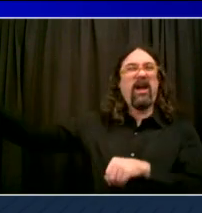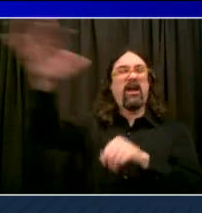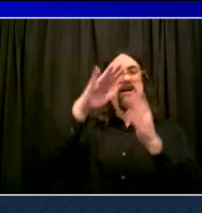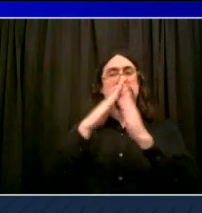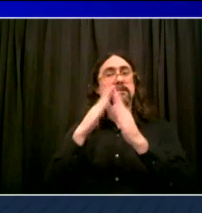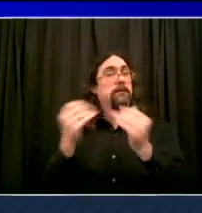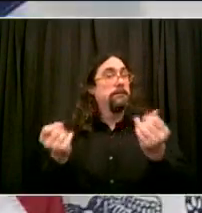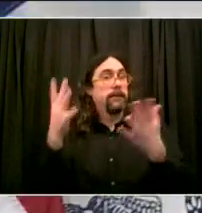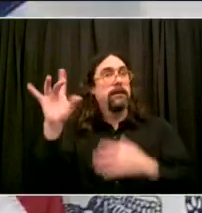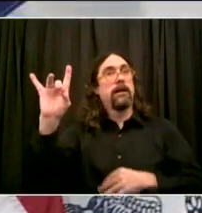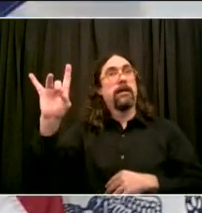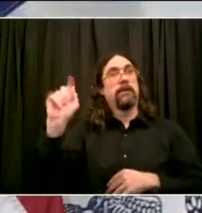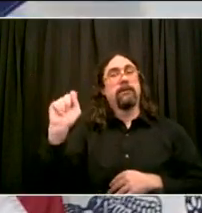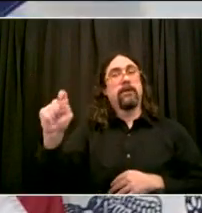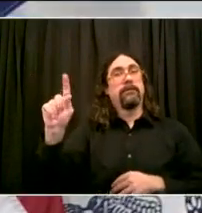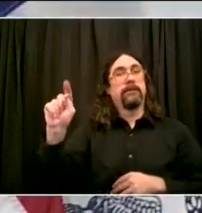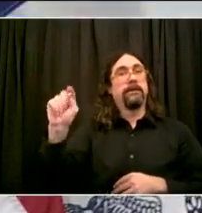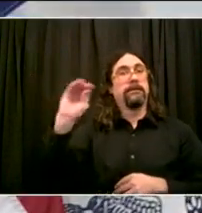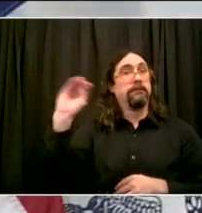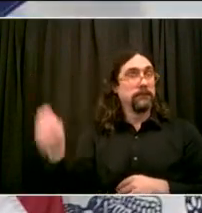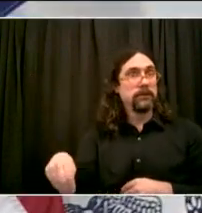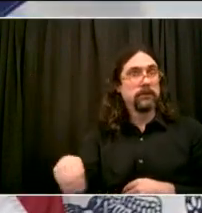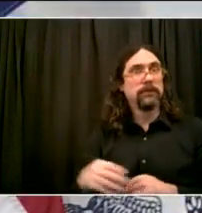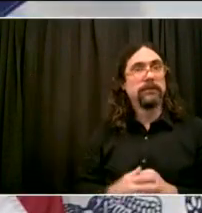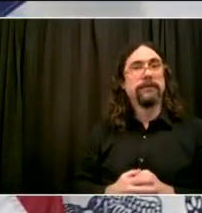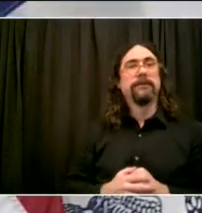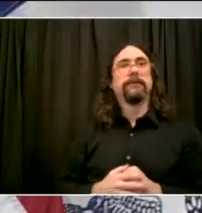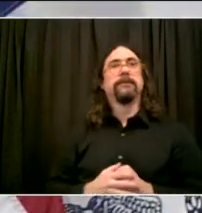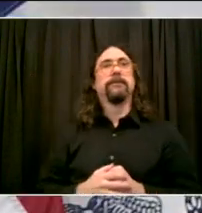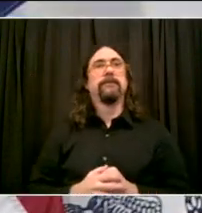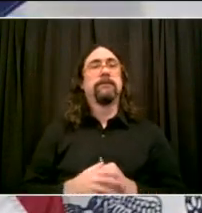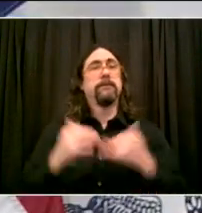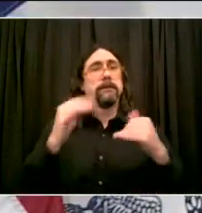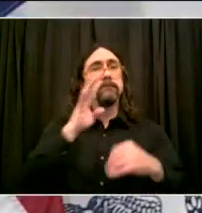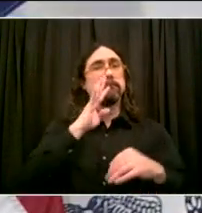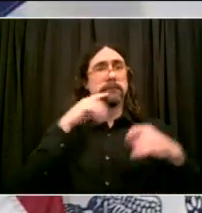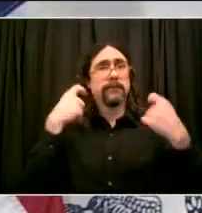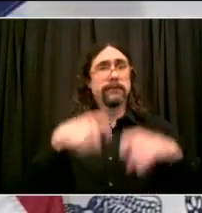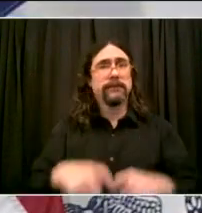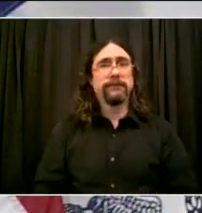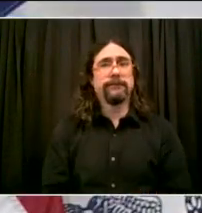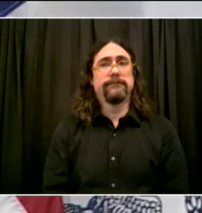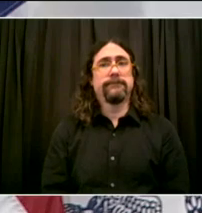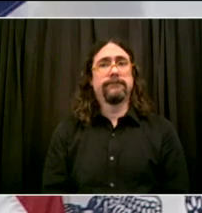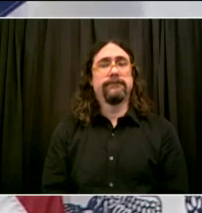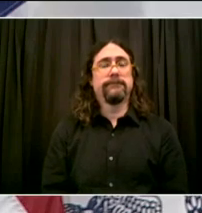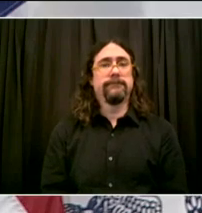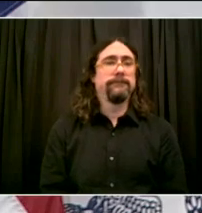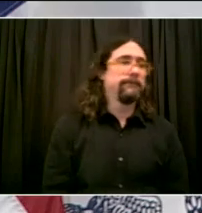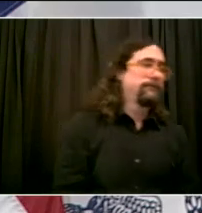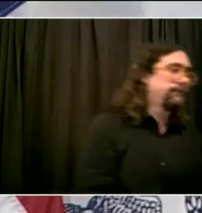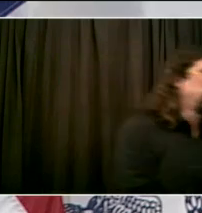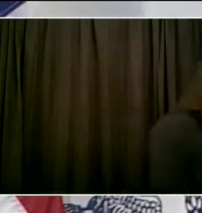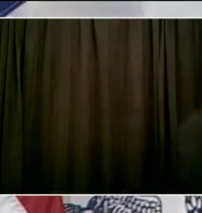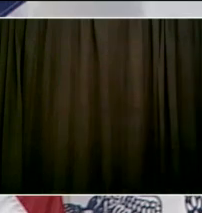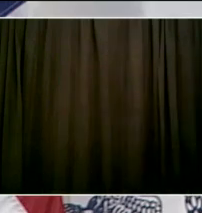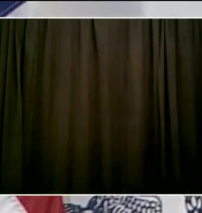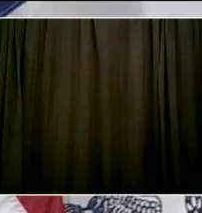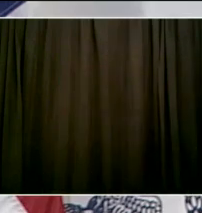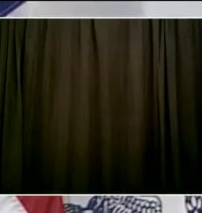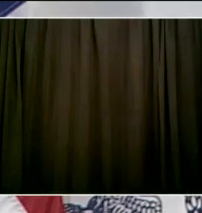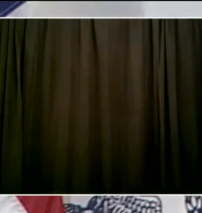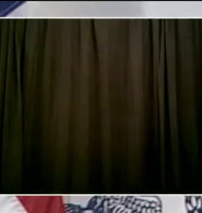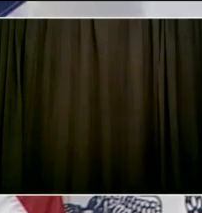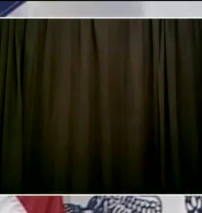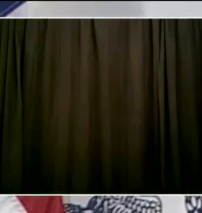8.20%. Few words in Spanish, and this is about the snowstorm. Seguimos